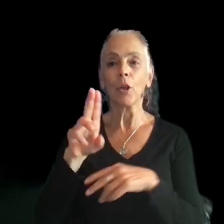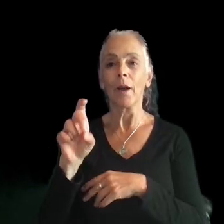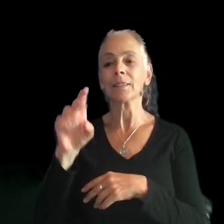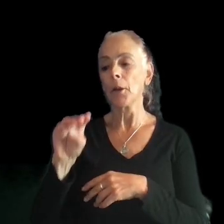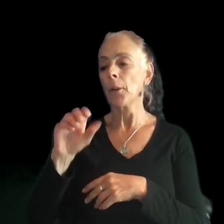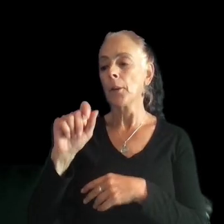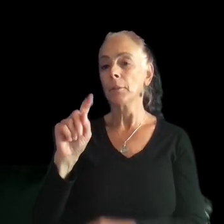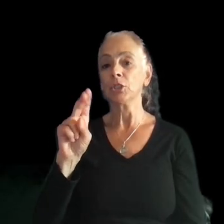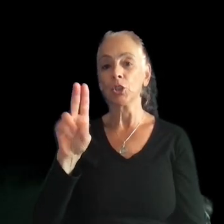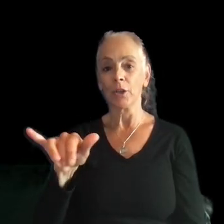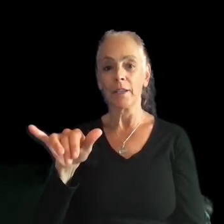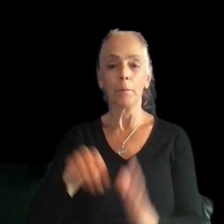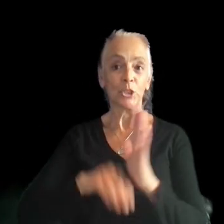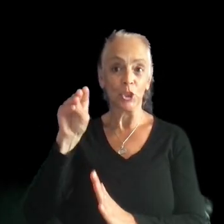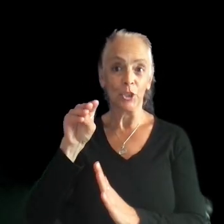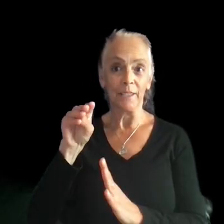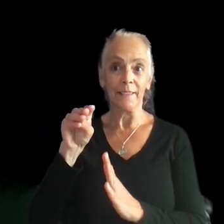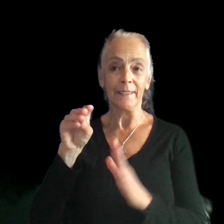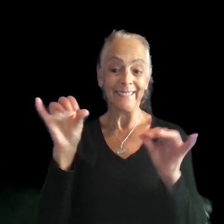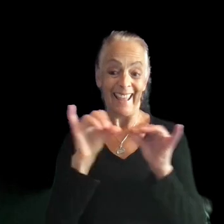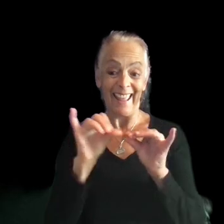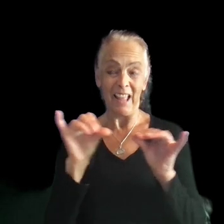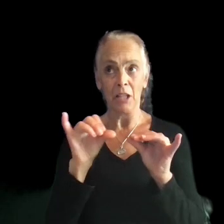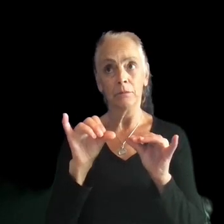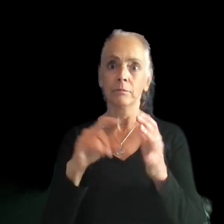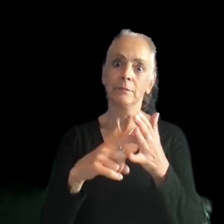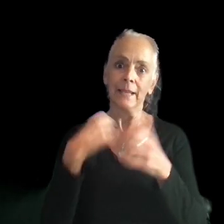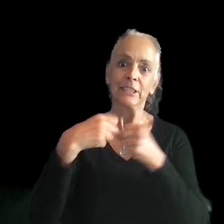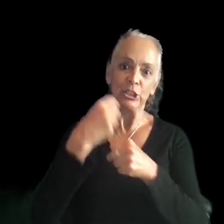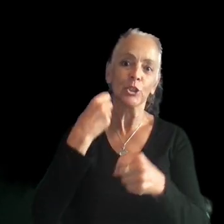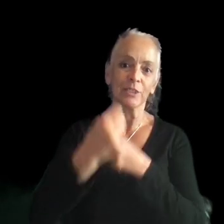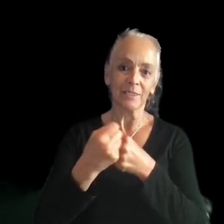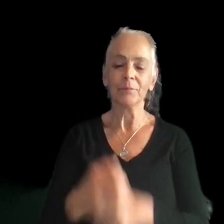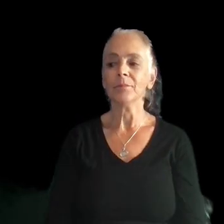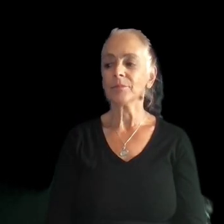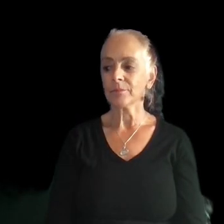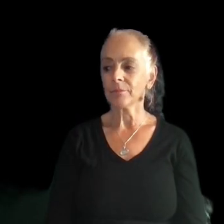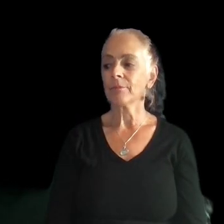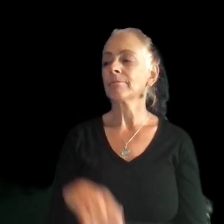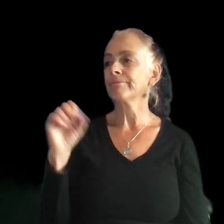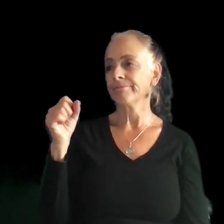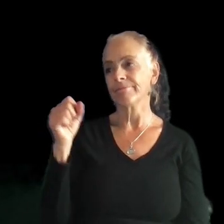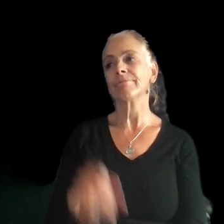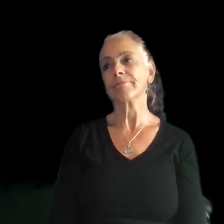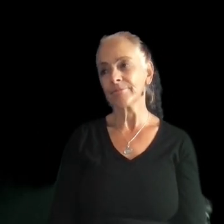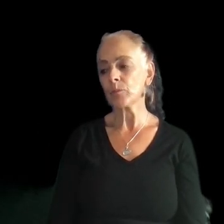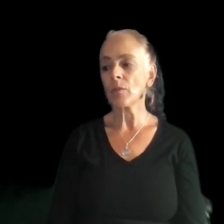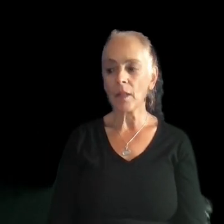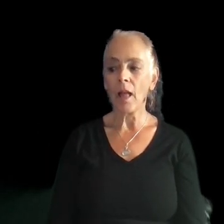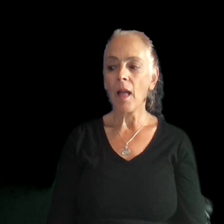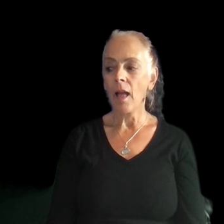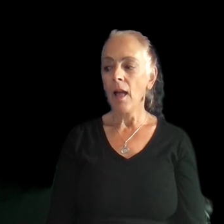scale that are out there um it takes years absolutely yeah yeah